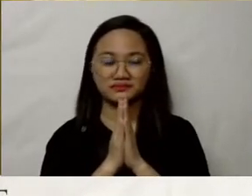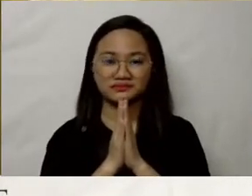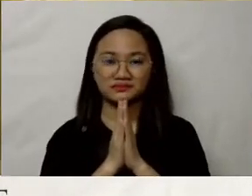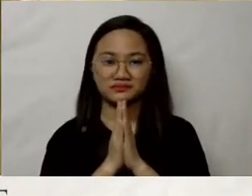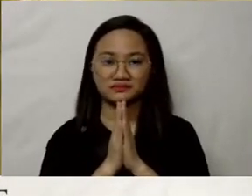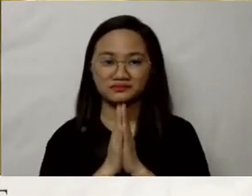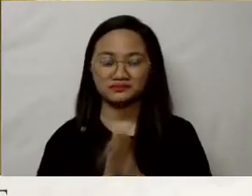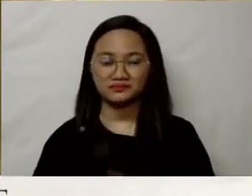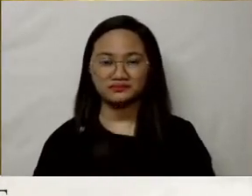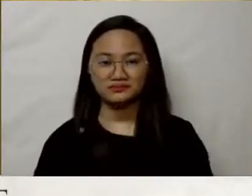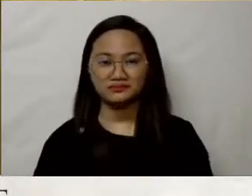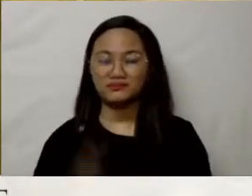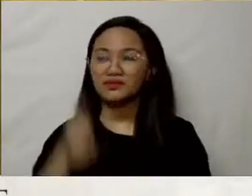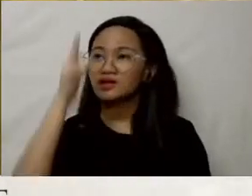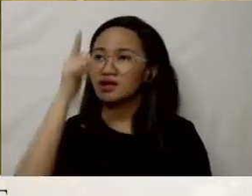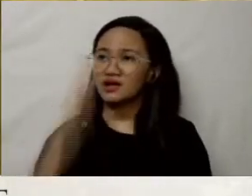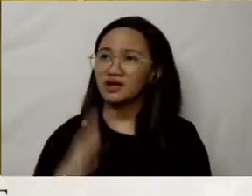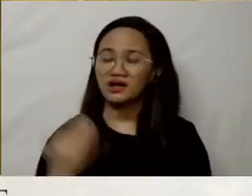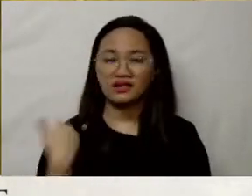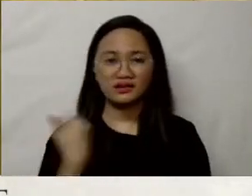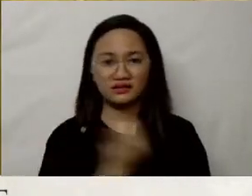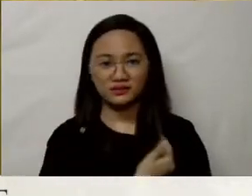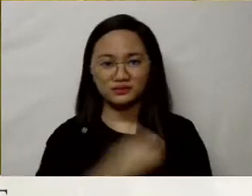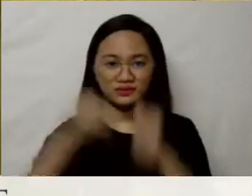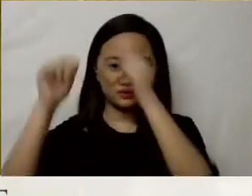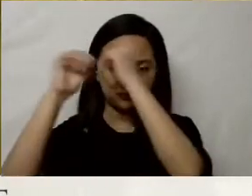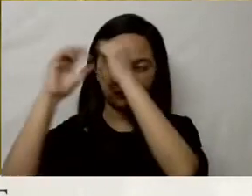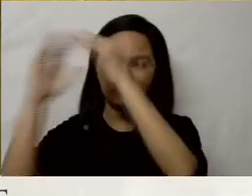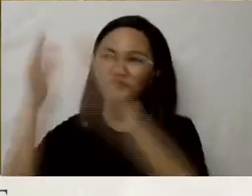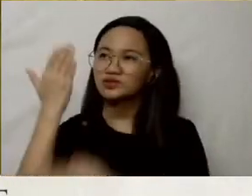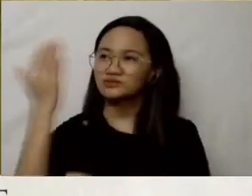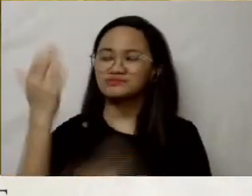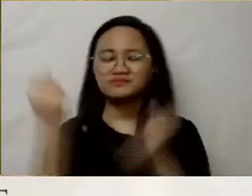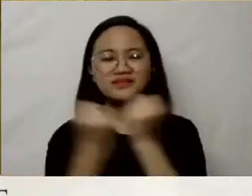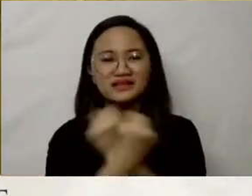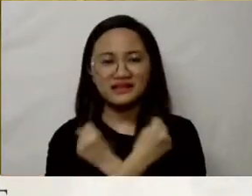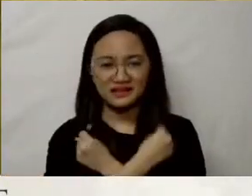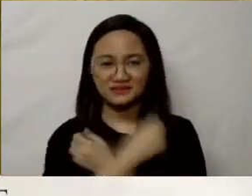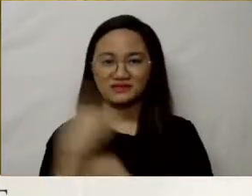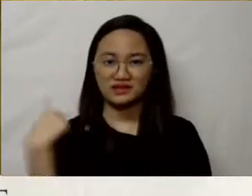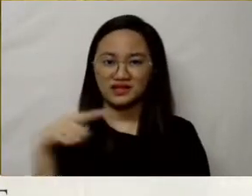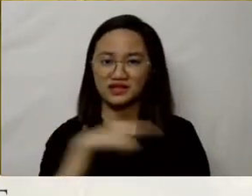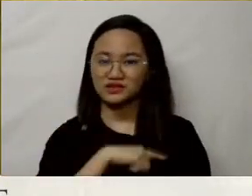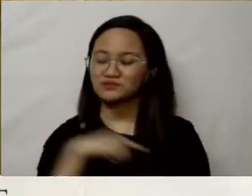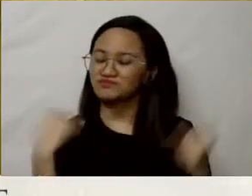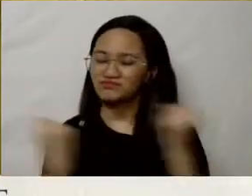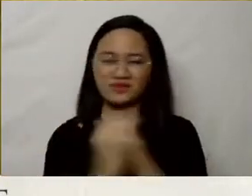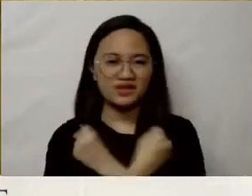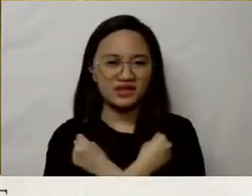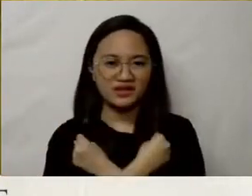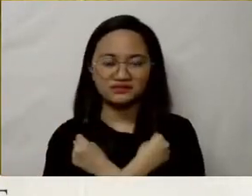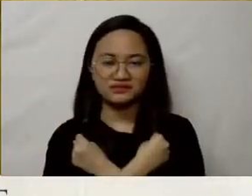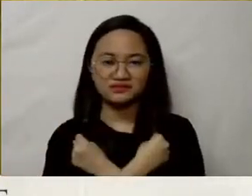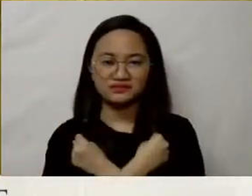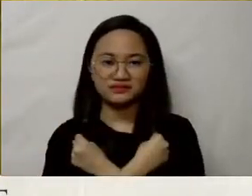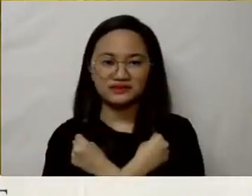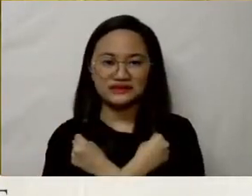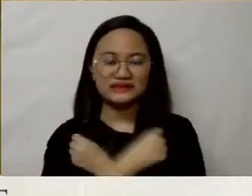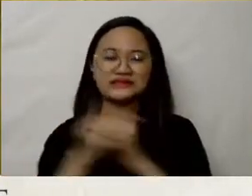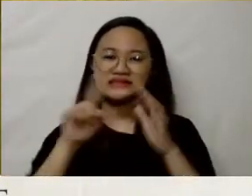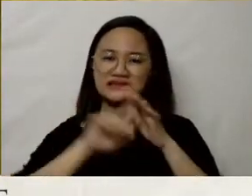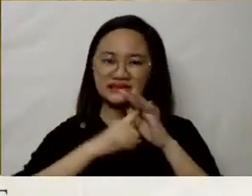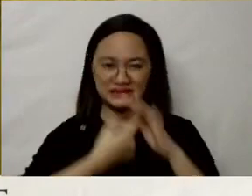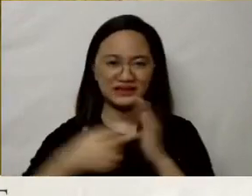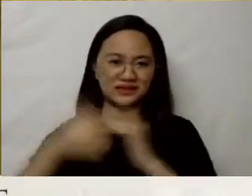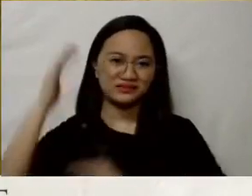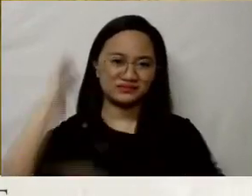God our Father, you have loved us with a love unequaled since time began. Born